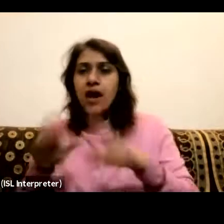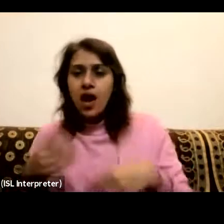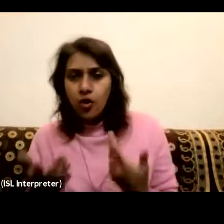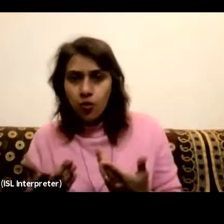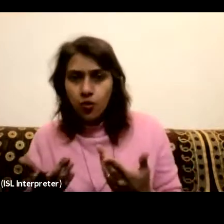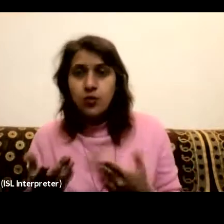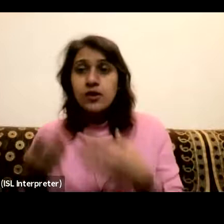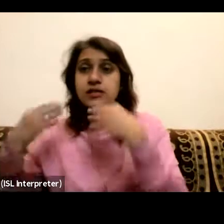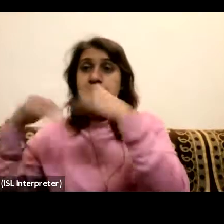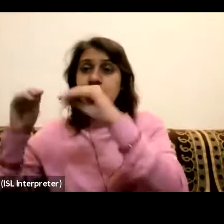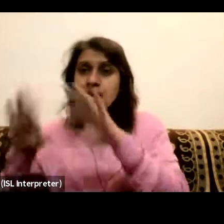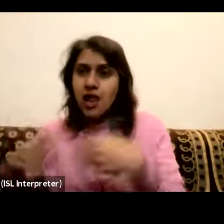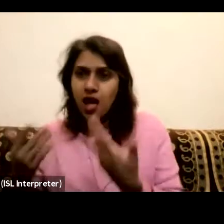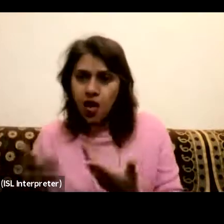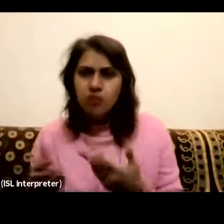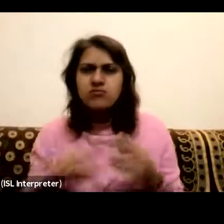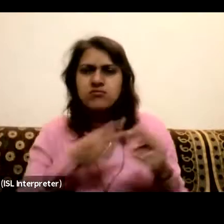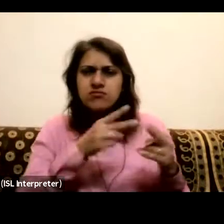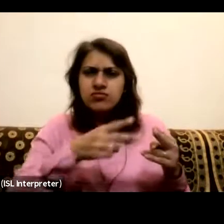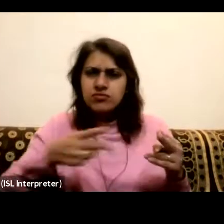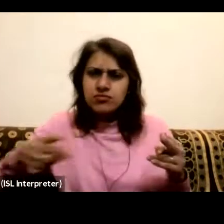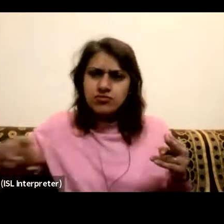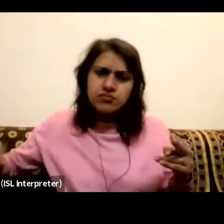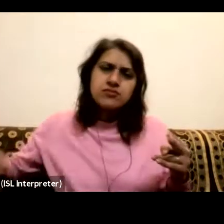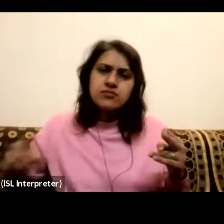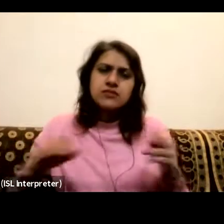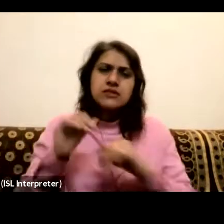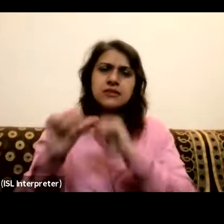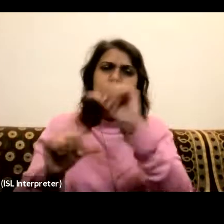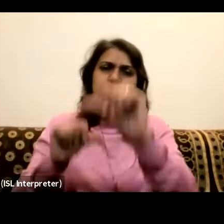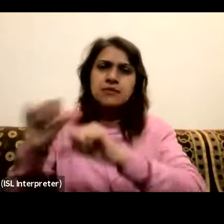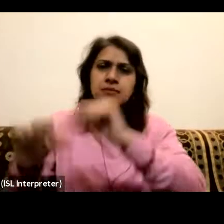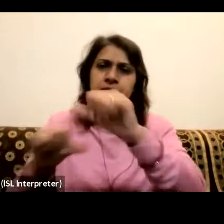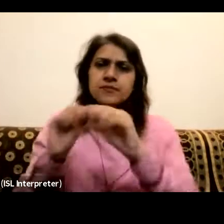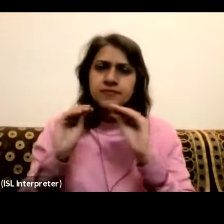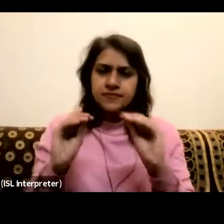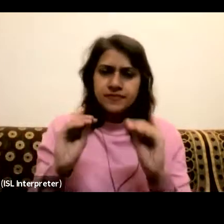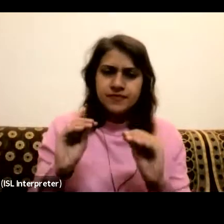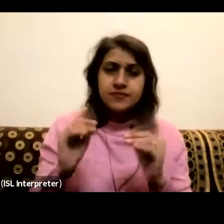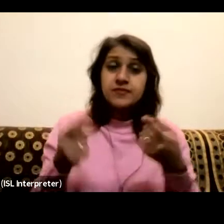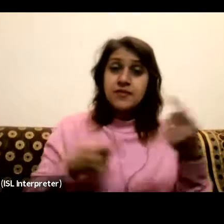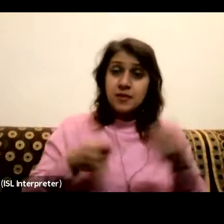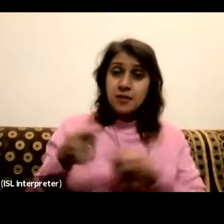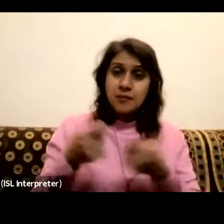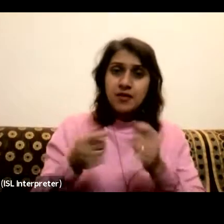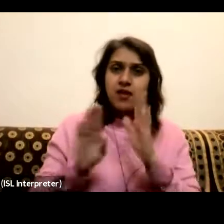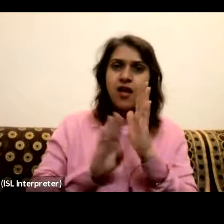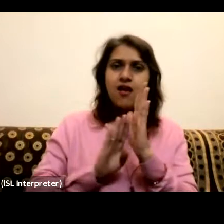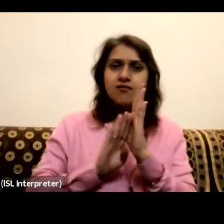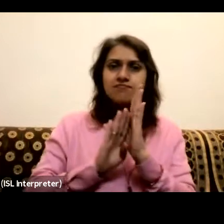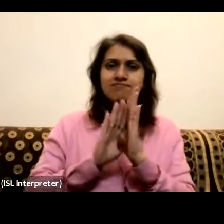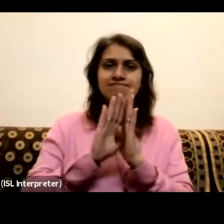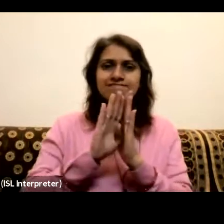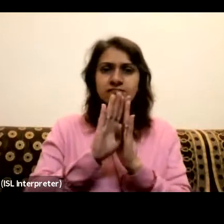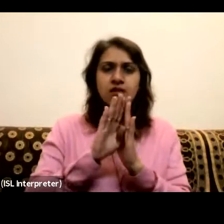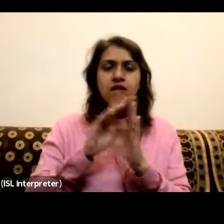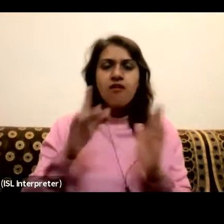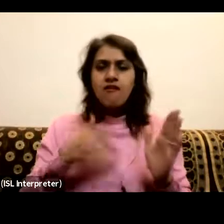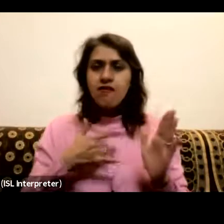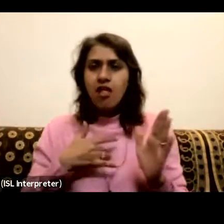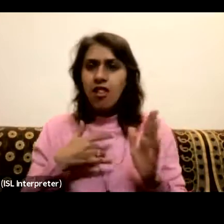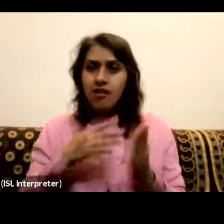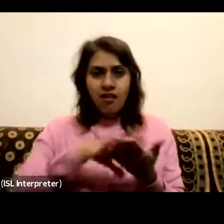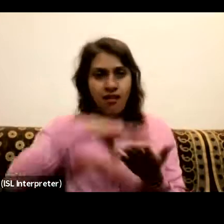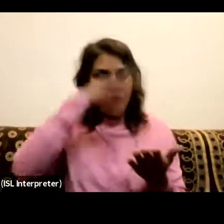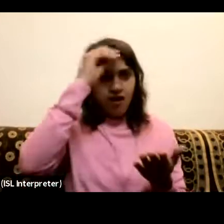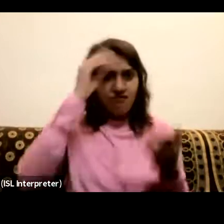them. And I expect that over a period of time when we have these entrepreneurs going up, they themselves will start becoming mentors for the